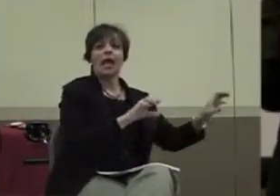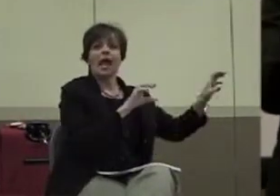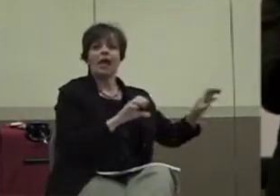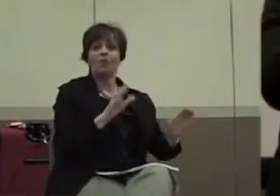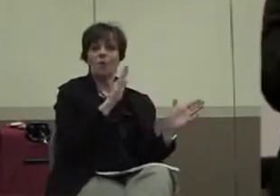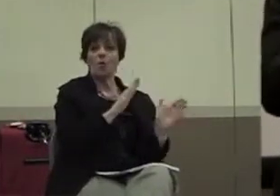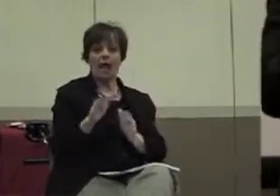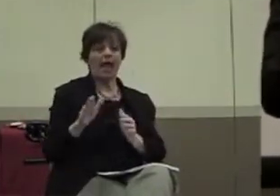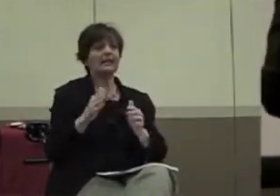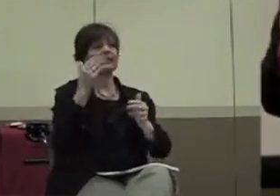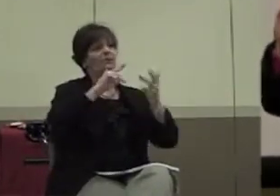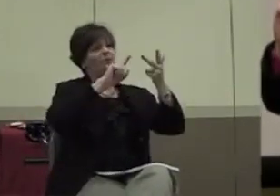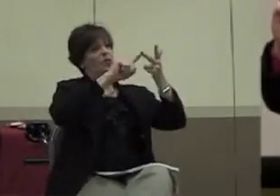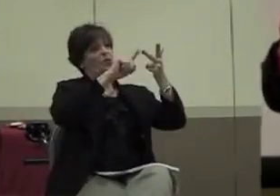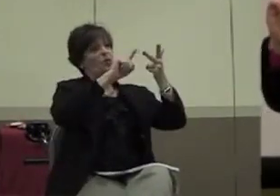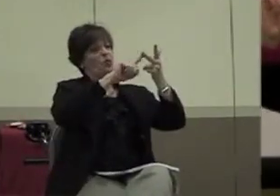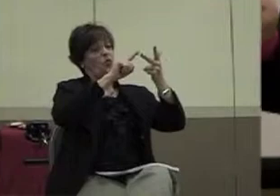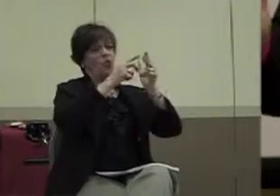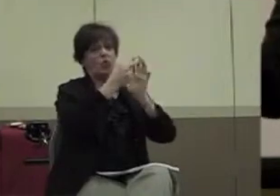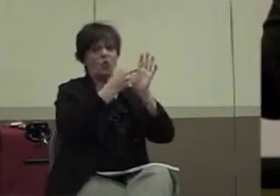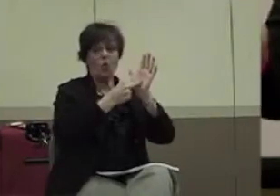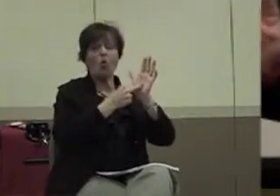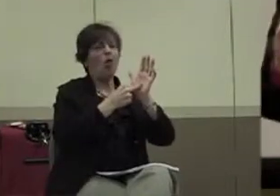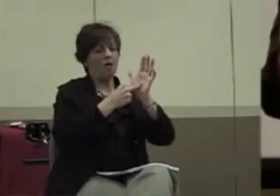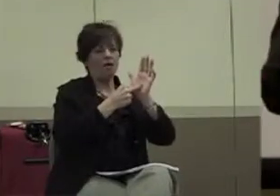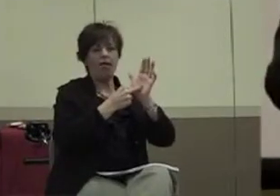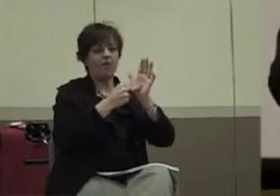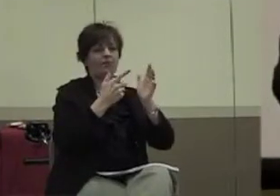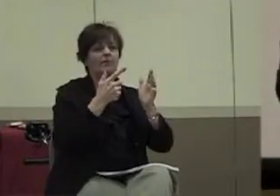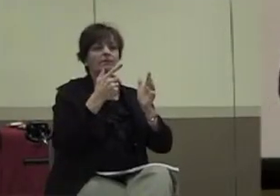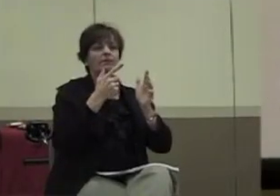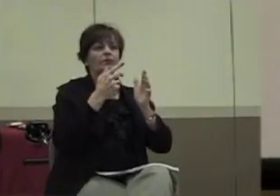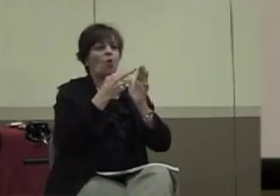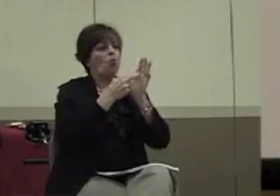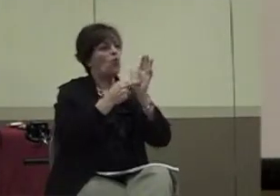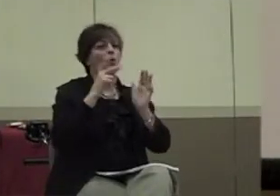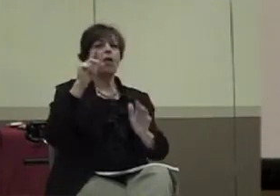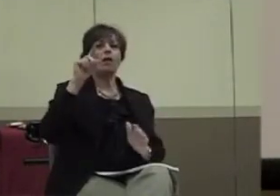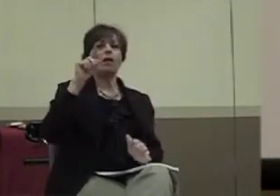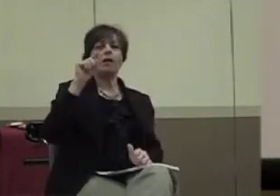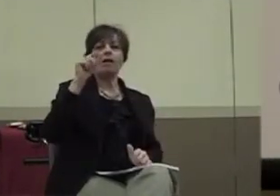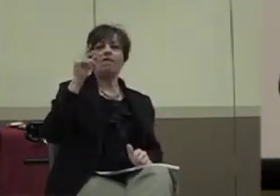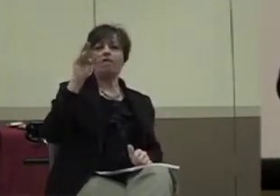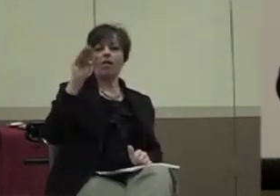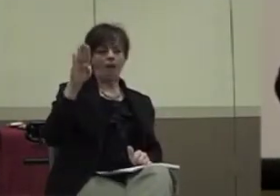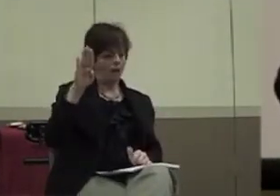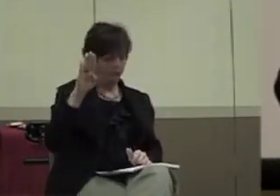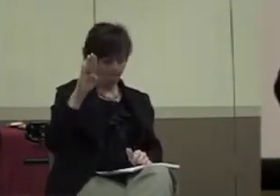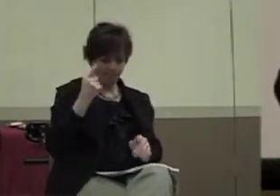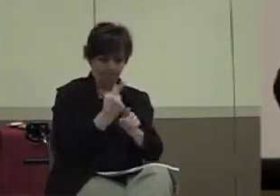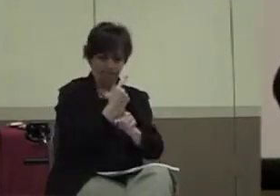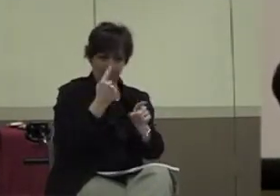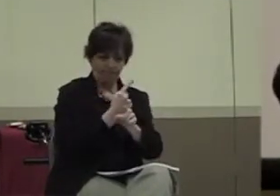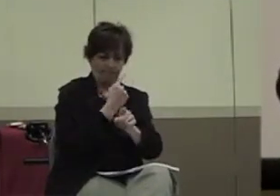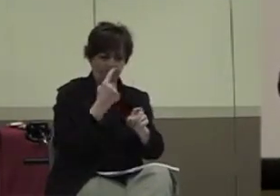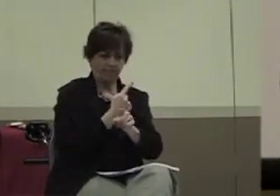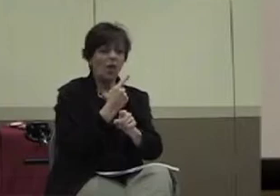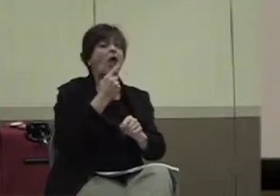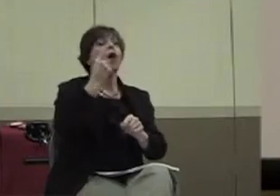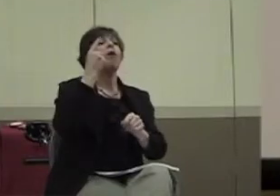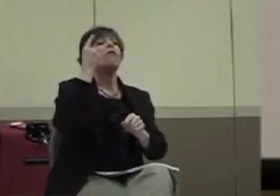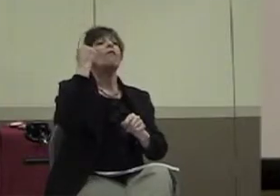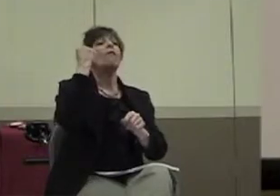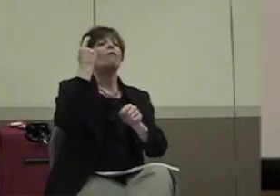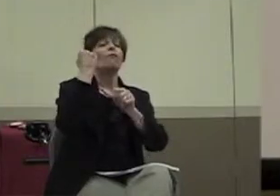The 3rd rule about behavior is a rule of thumb. It's not an always kind of case. But here's the rule. For